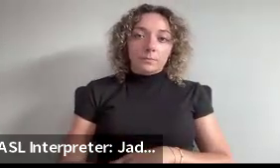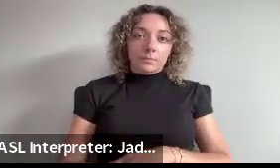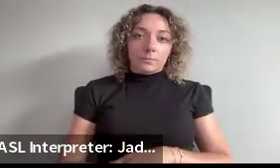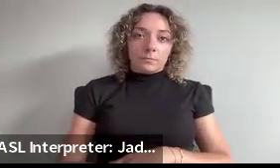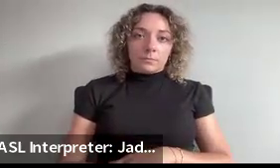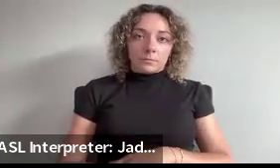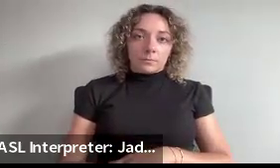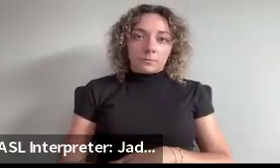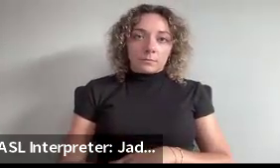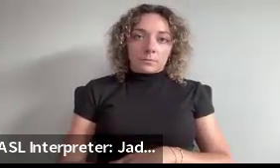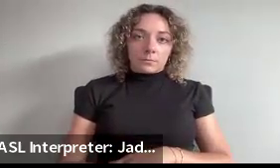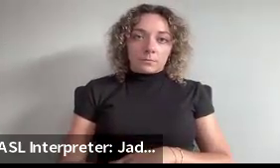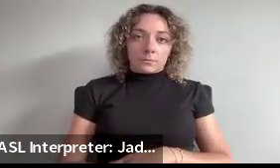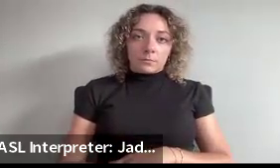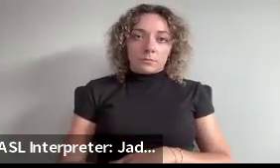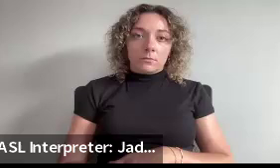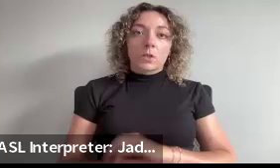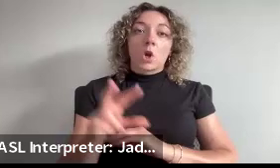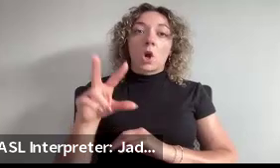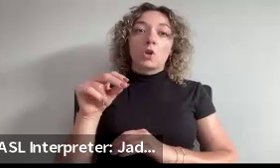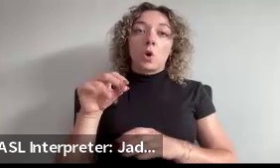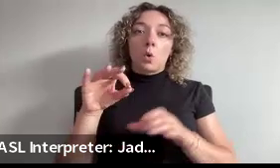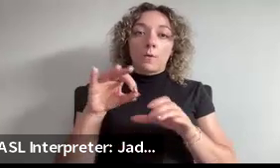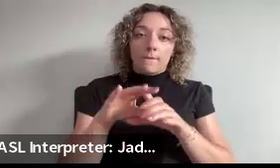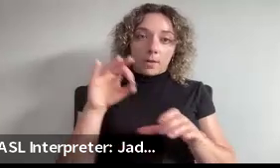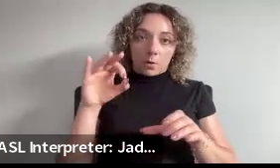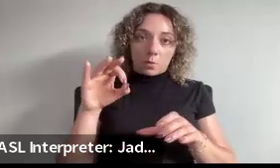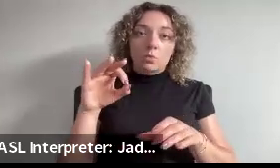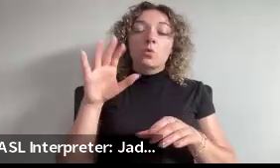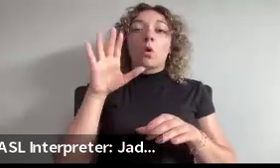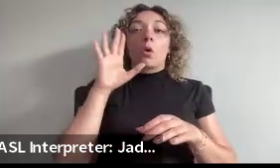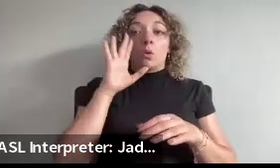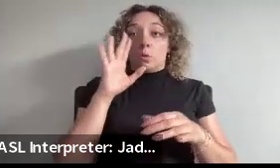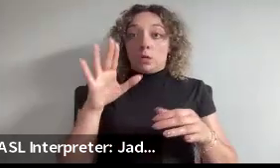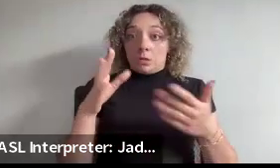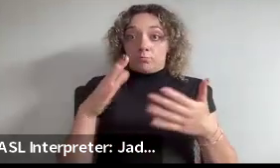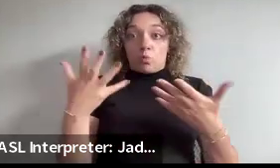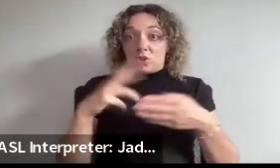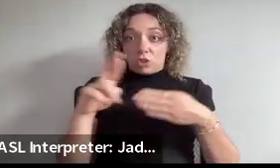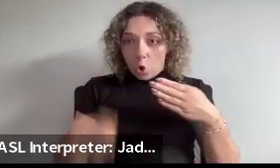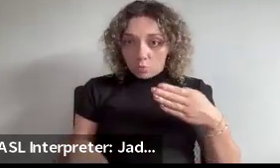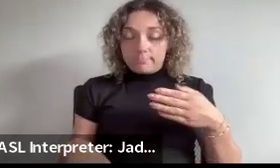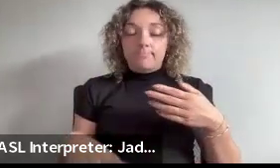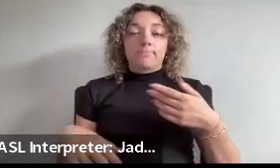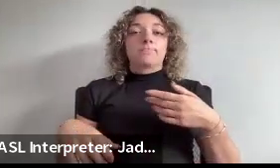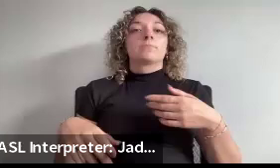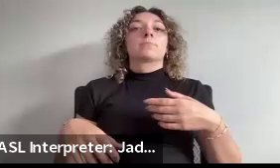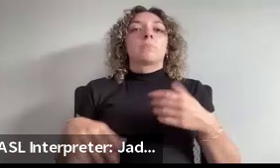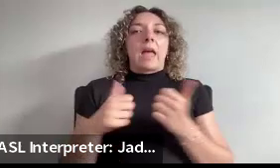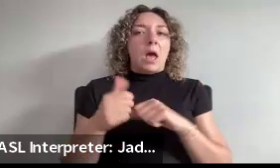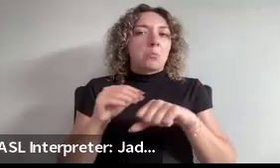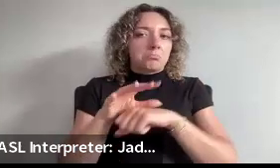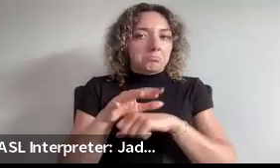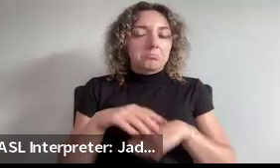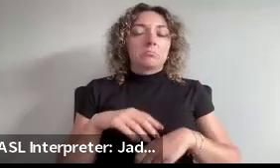Now, a no vote will result in a couple of things. There are a couple of implications here.